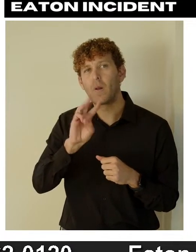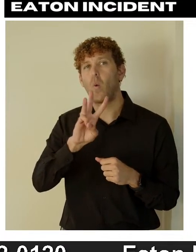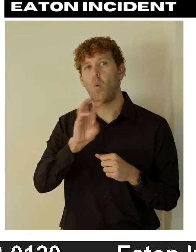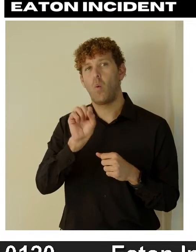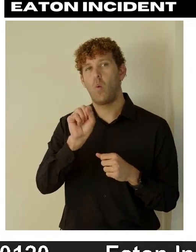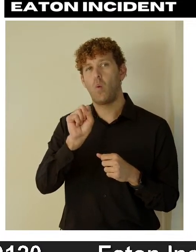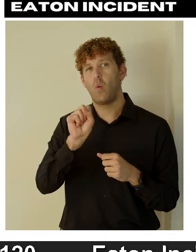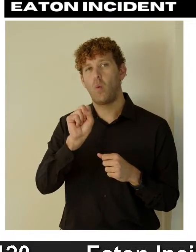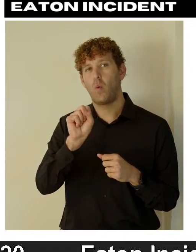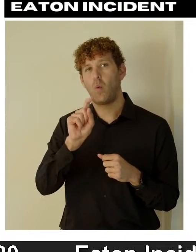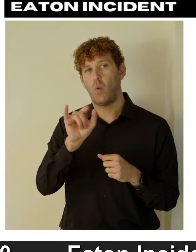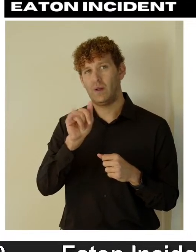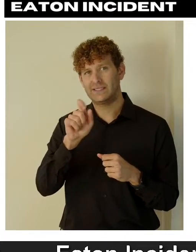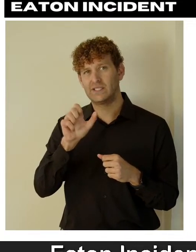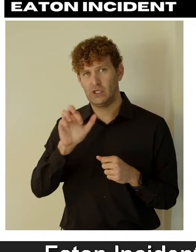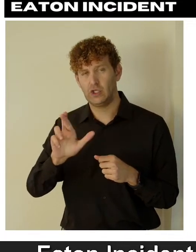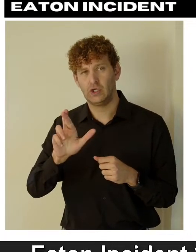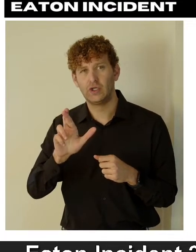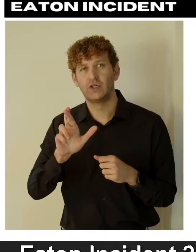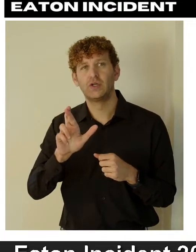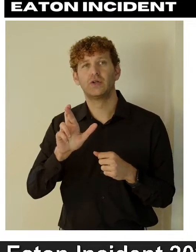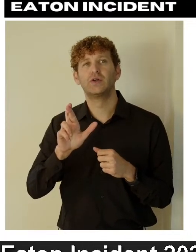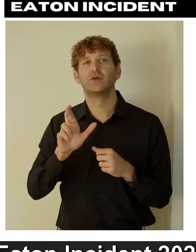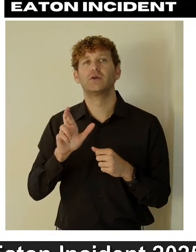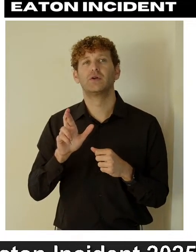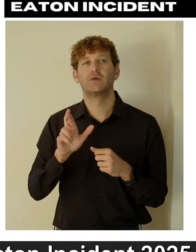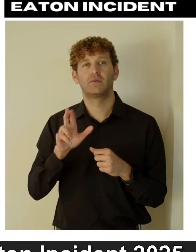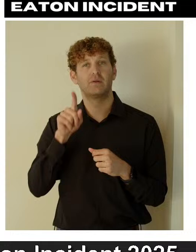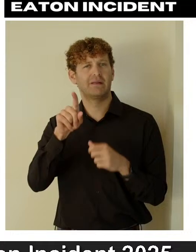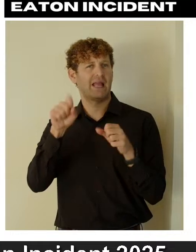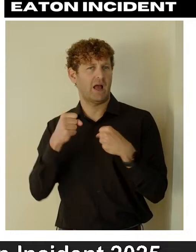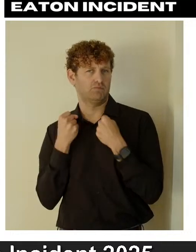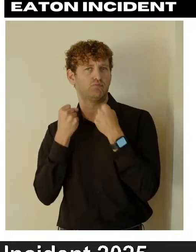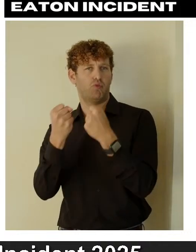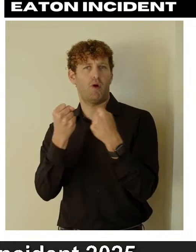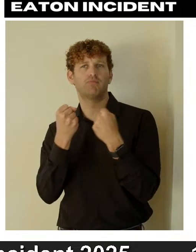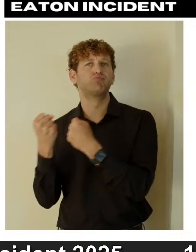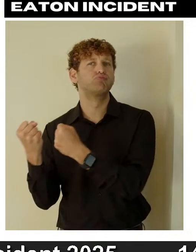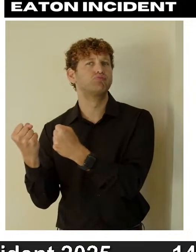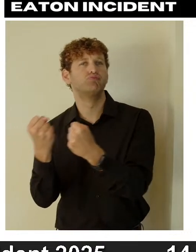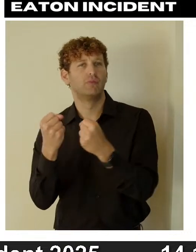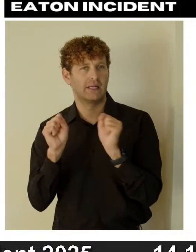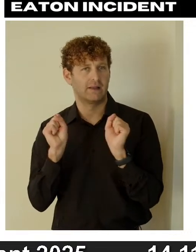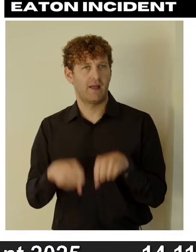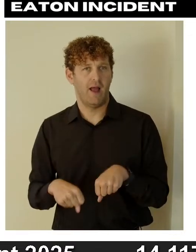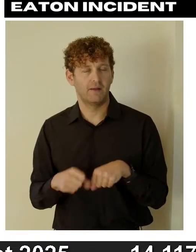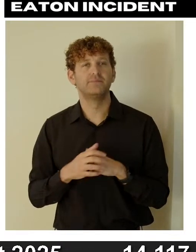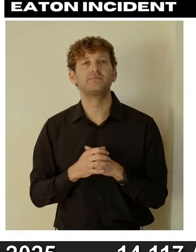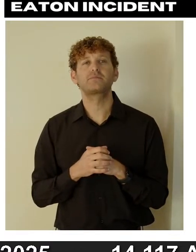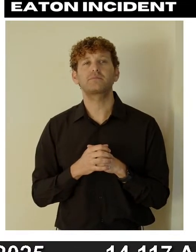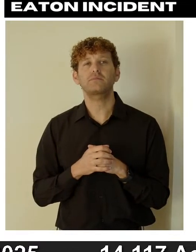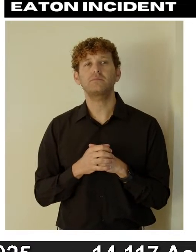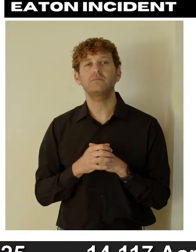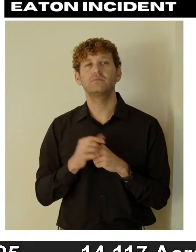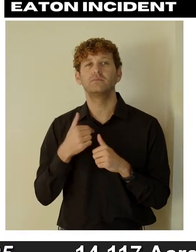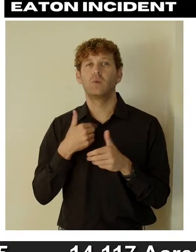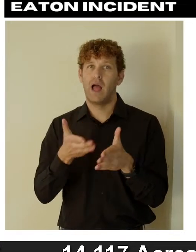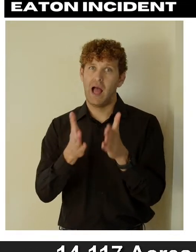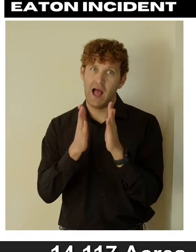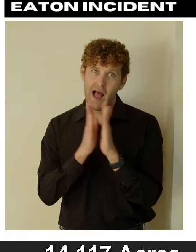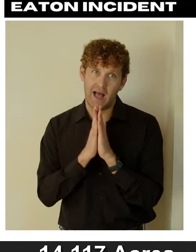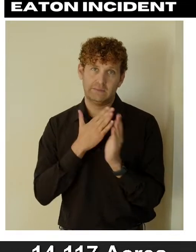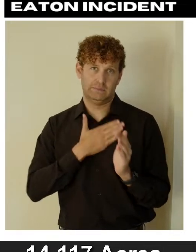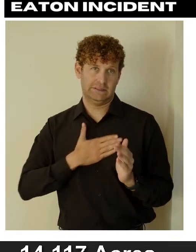I know these are still trying times. We ask for the public's cooperation. They've been awesome so far, and we just